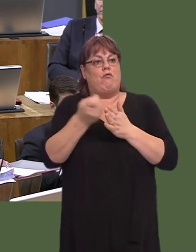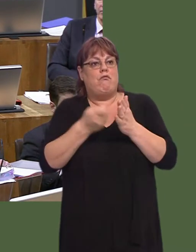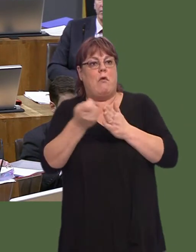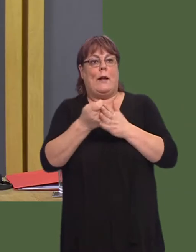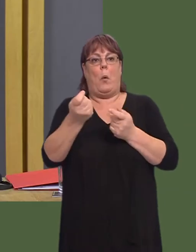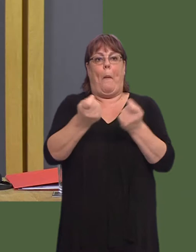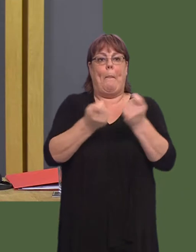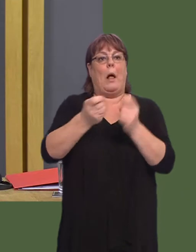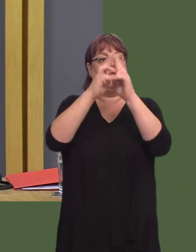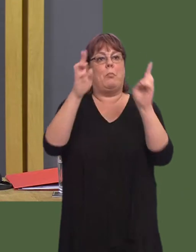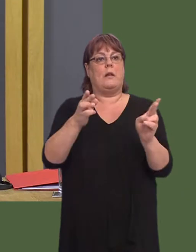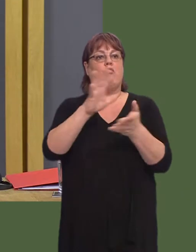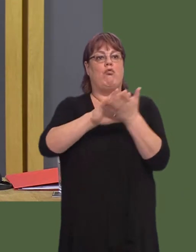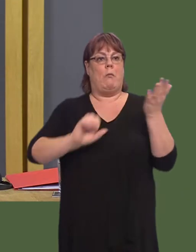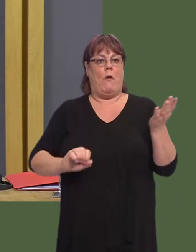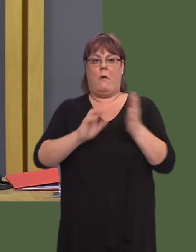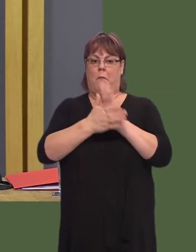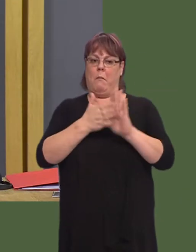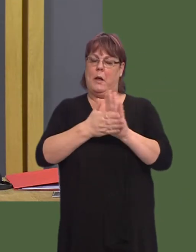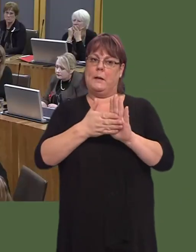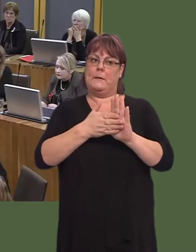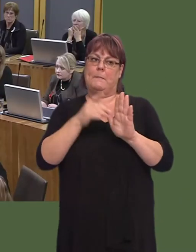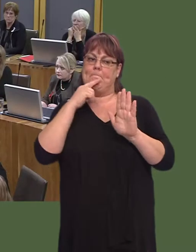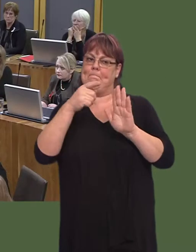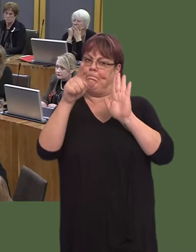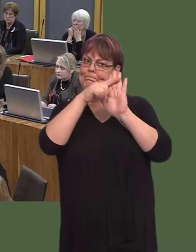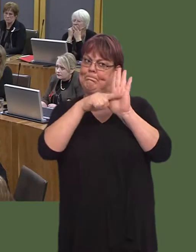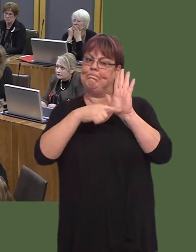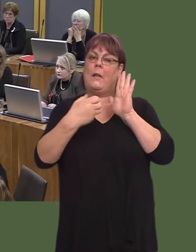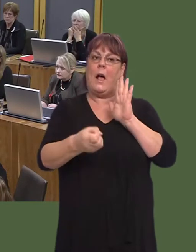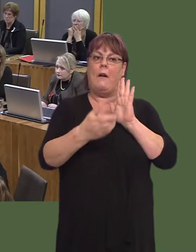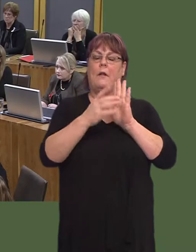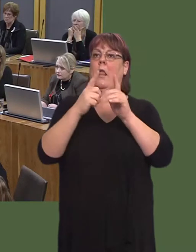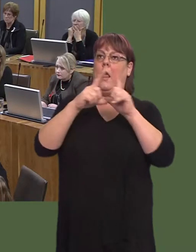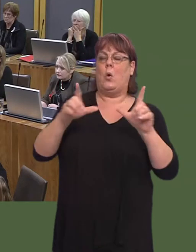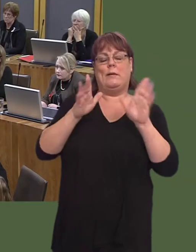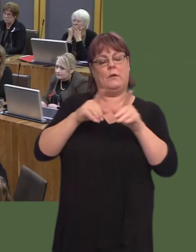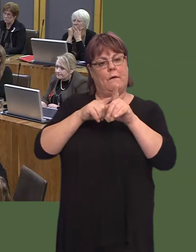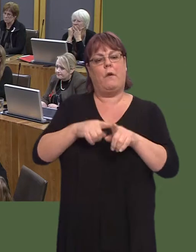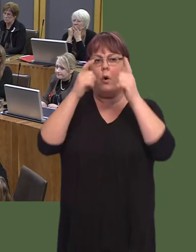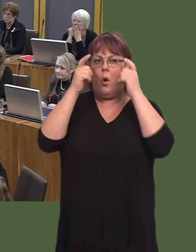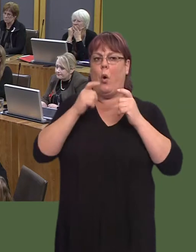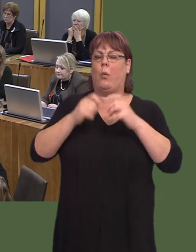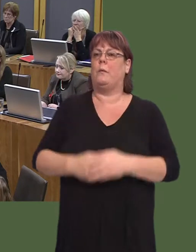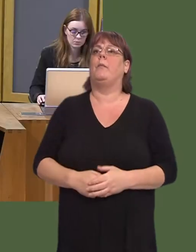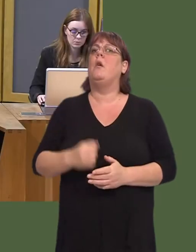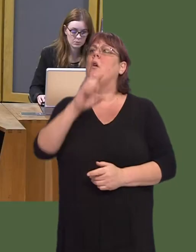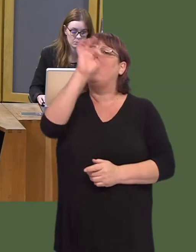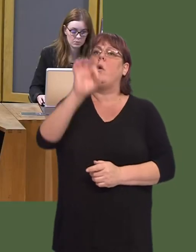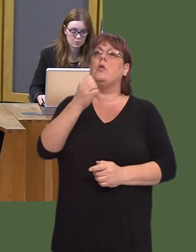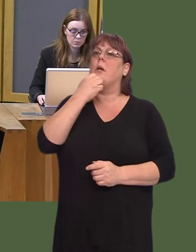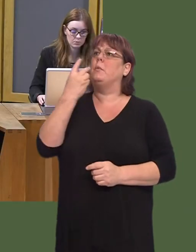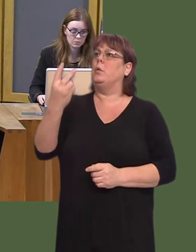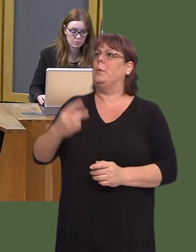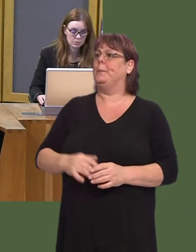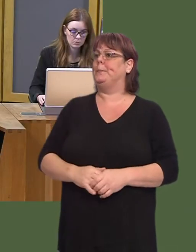manage properties. So the sanctions are there. Hugely important that landlords avoid those sanctions by complying with the law. Question die,